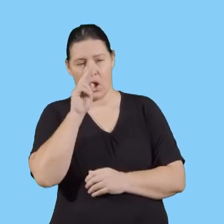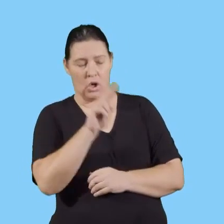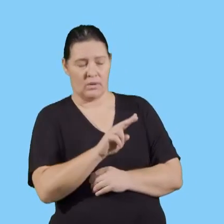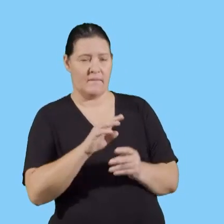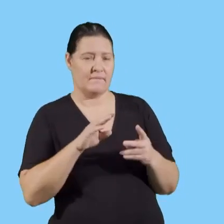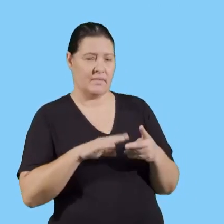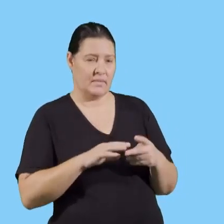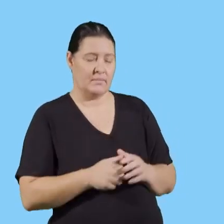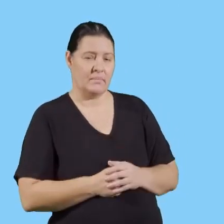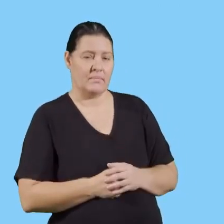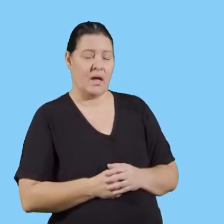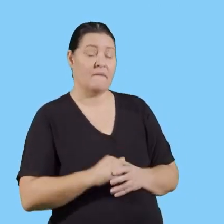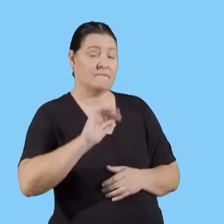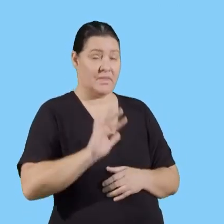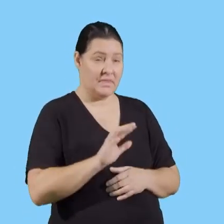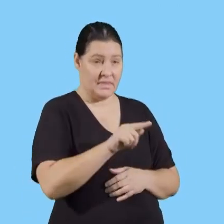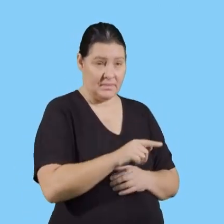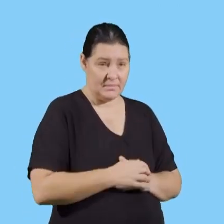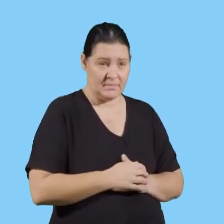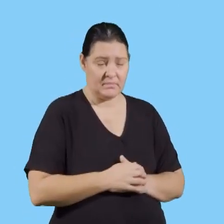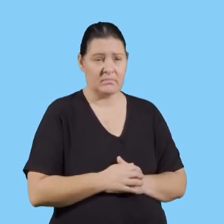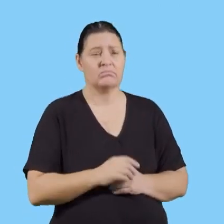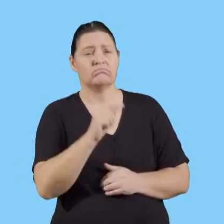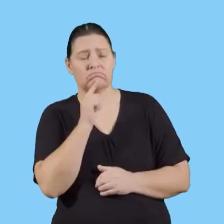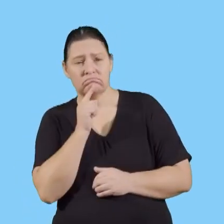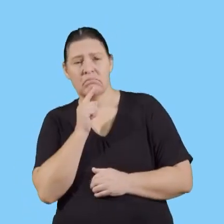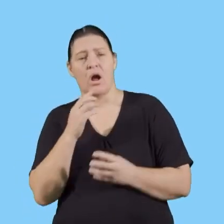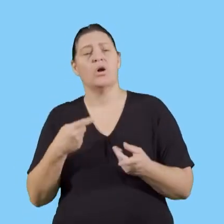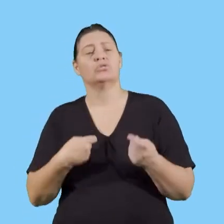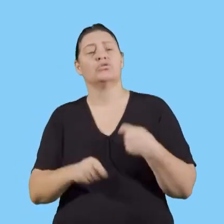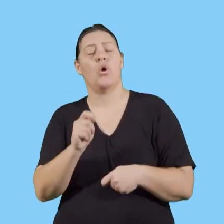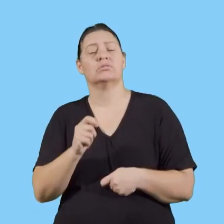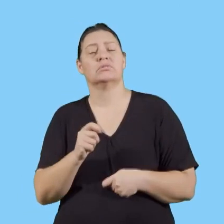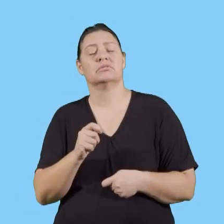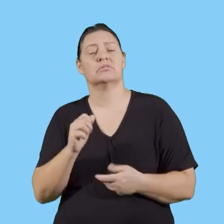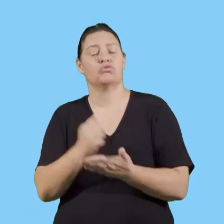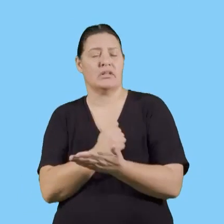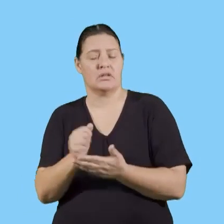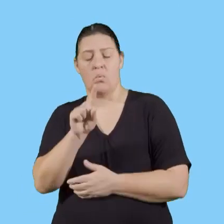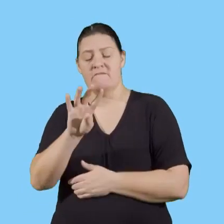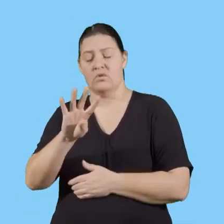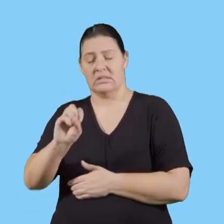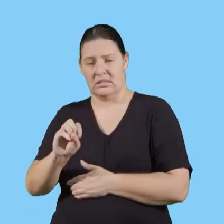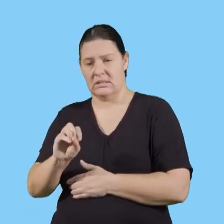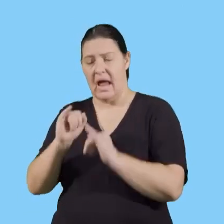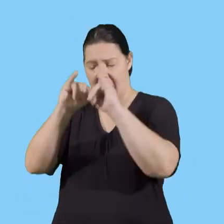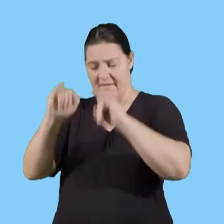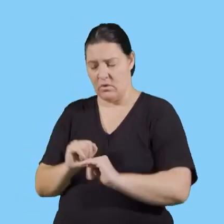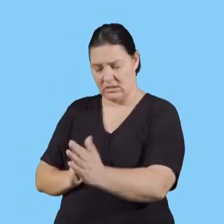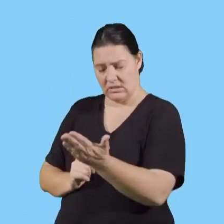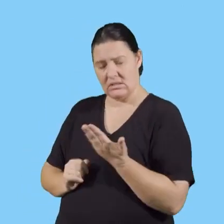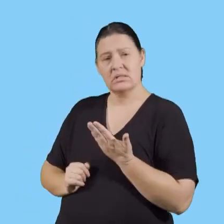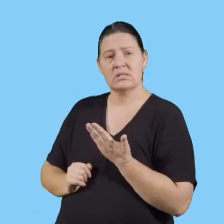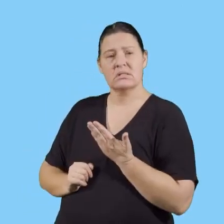one. And it says, goods sold on credit, 140, as per invoice